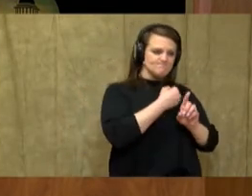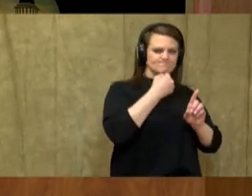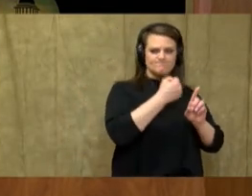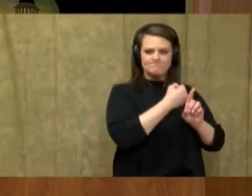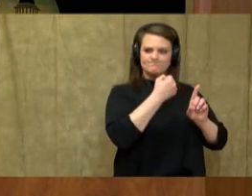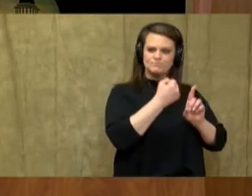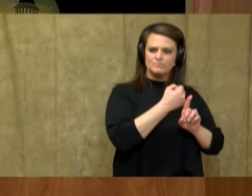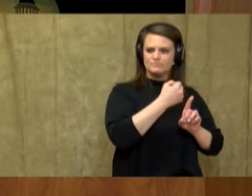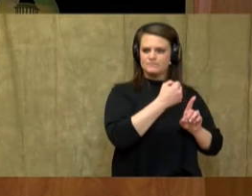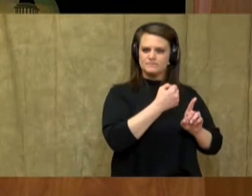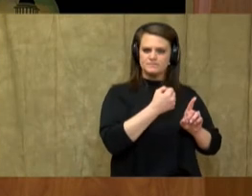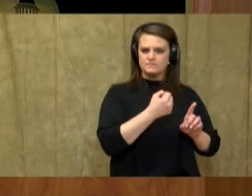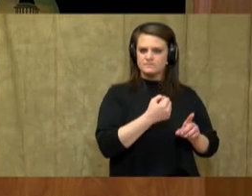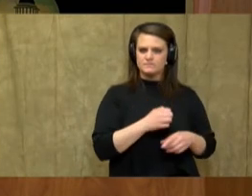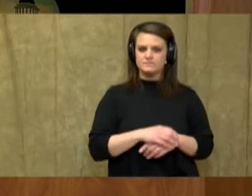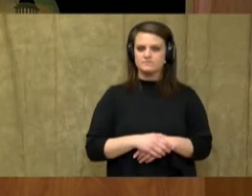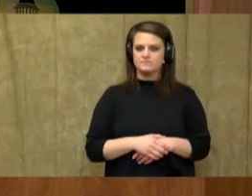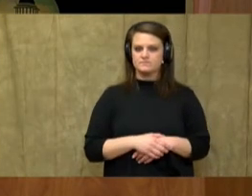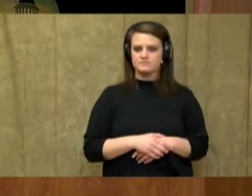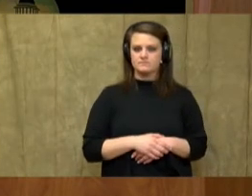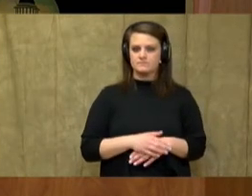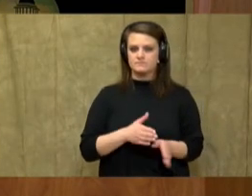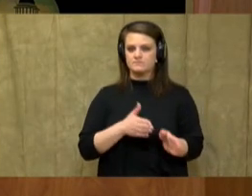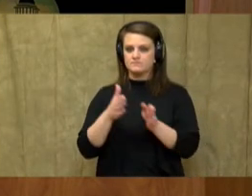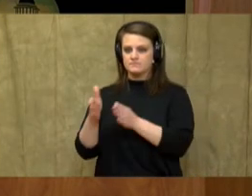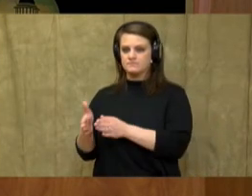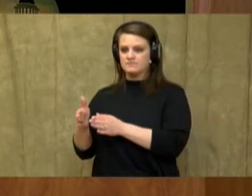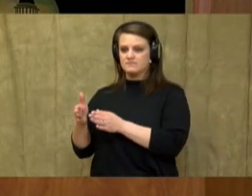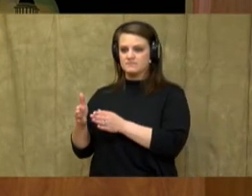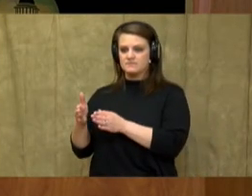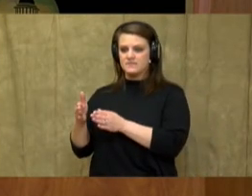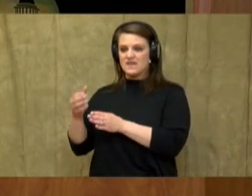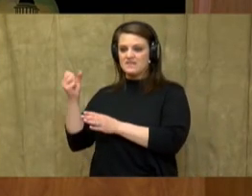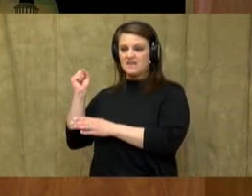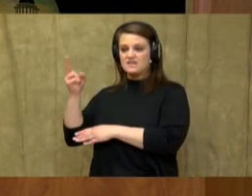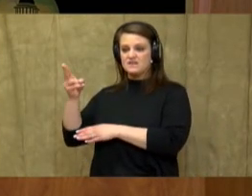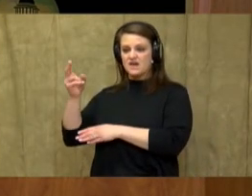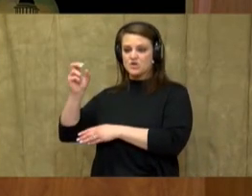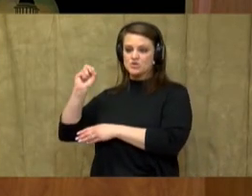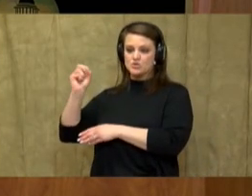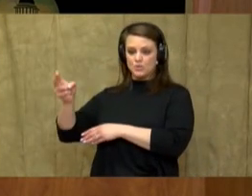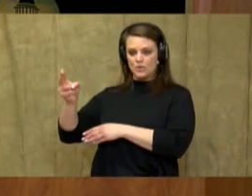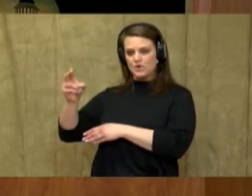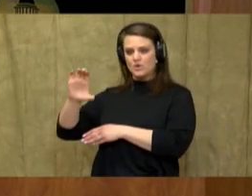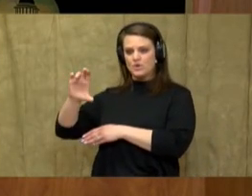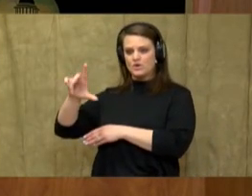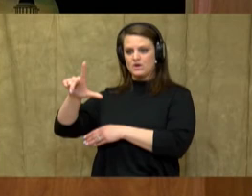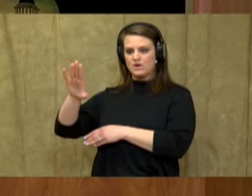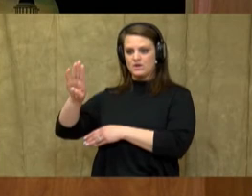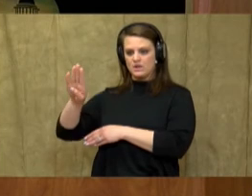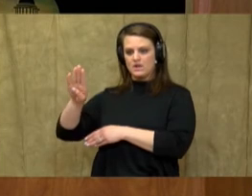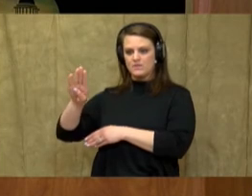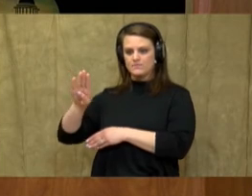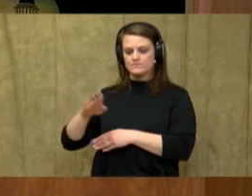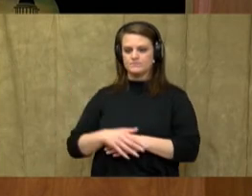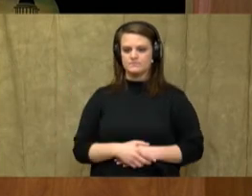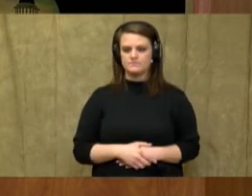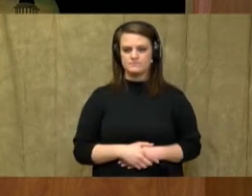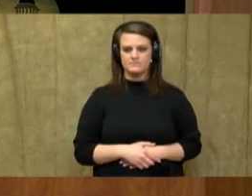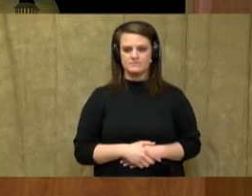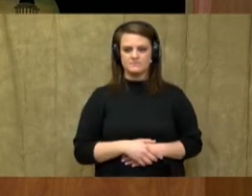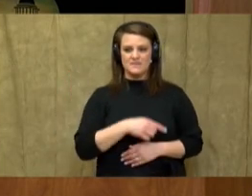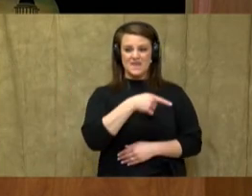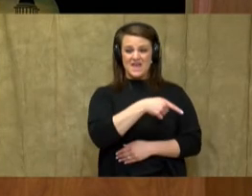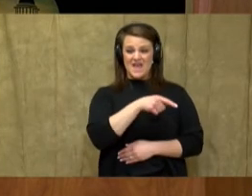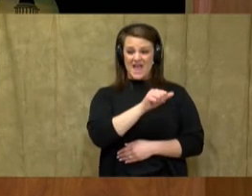It says that in both of them. But here it says the attackers threw a club. And here it says that an